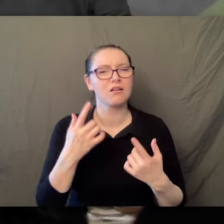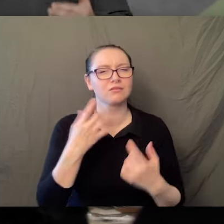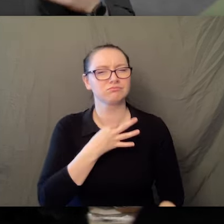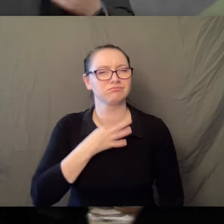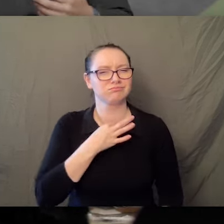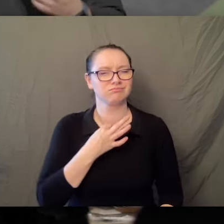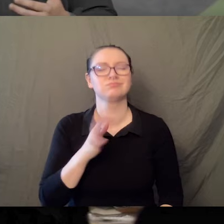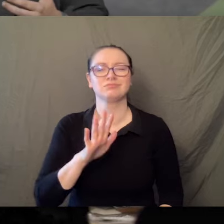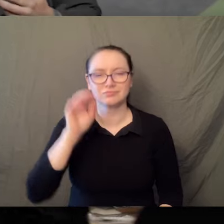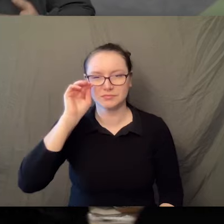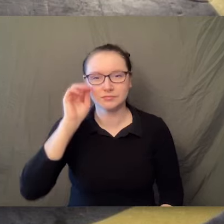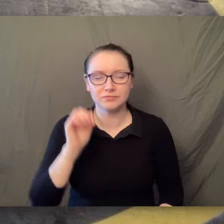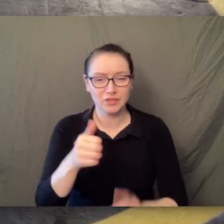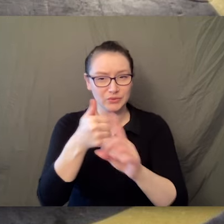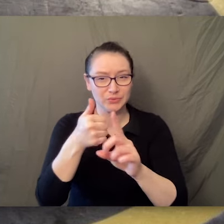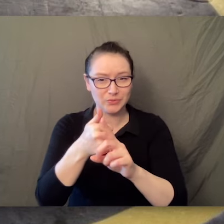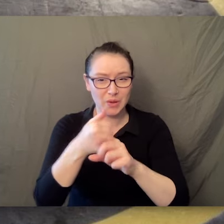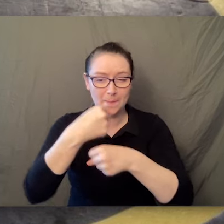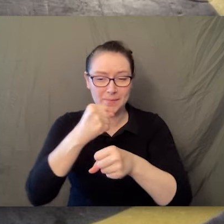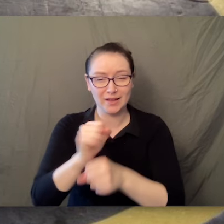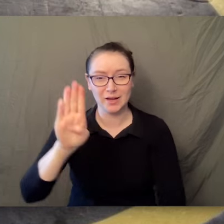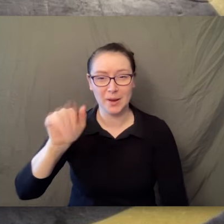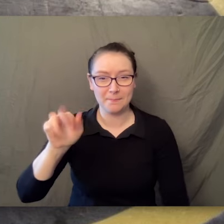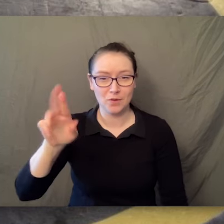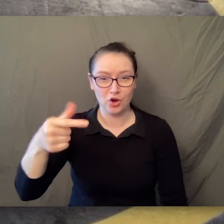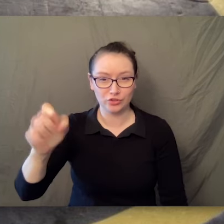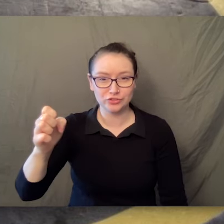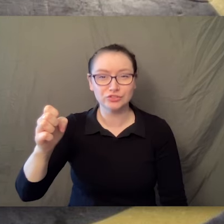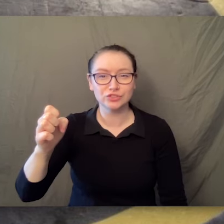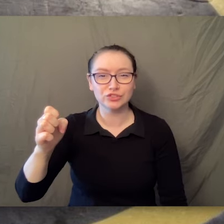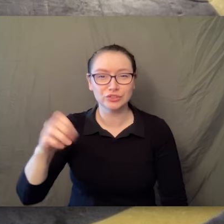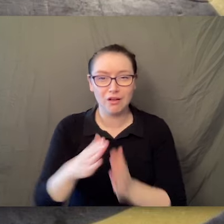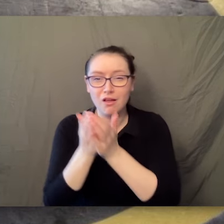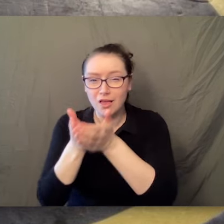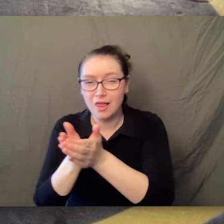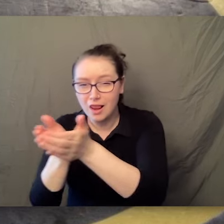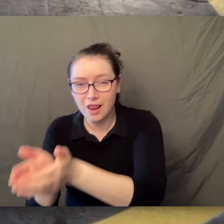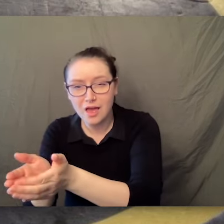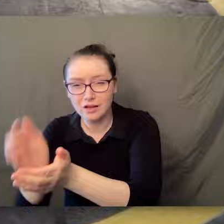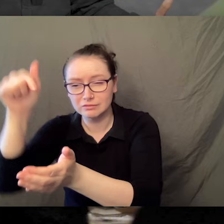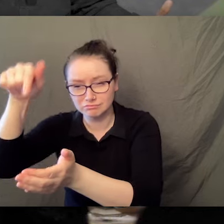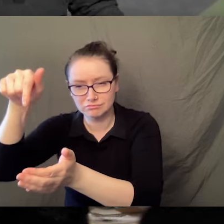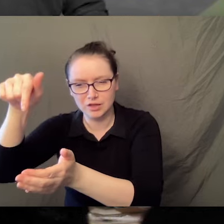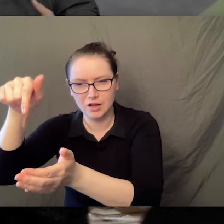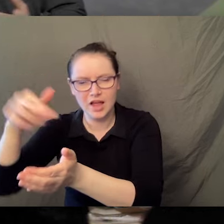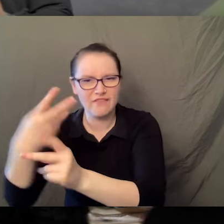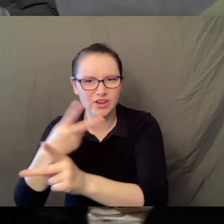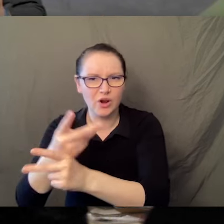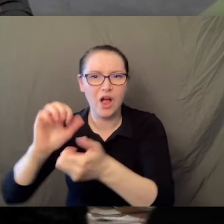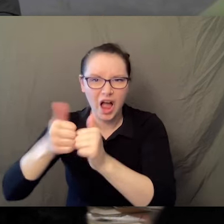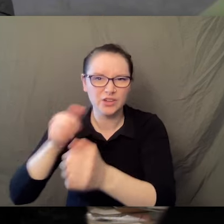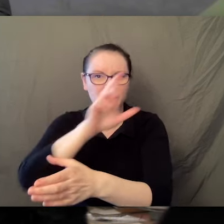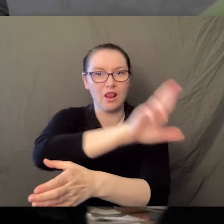Could you imagine building a barge and taking it out to sea to try to land the first stage of that same rocket? Where would you